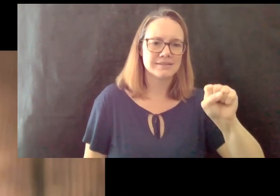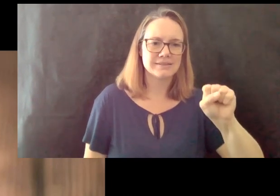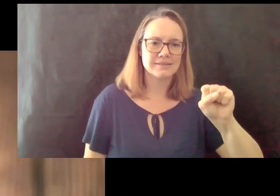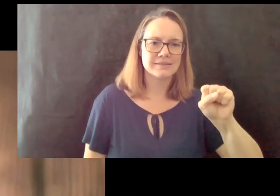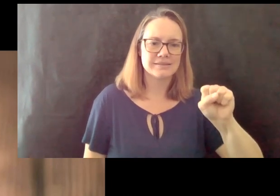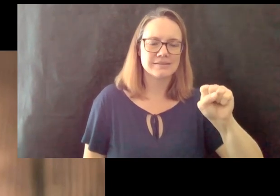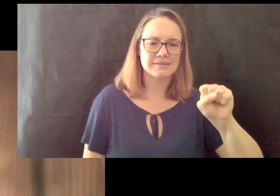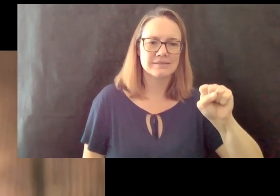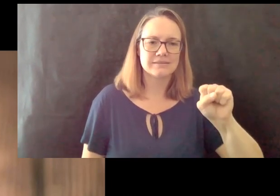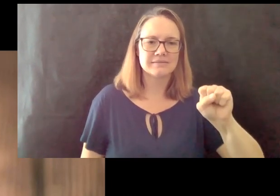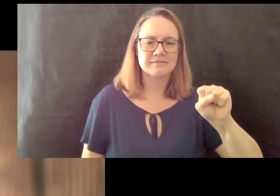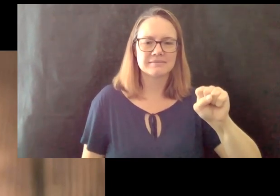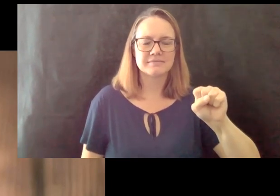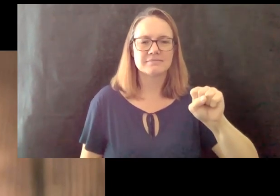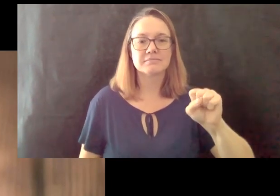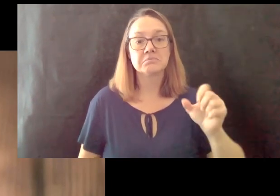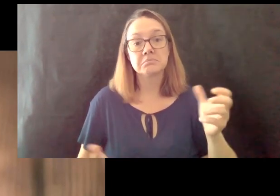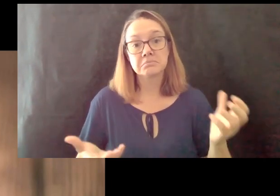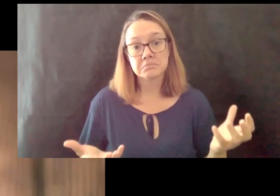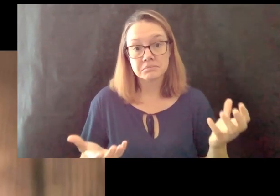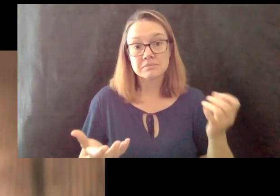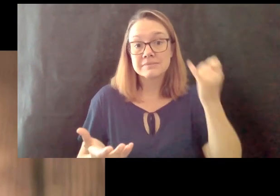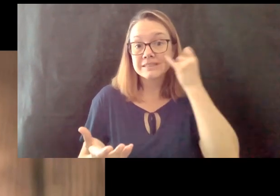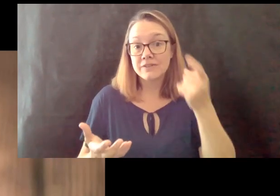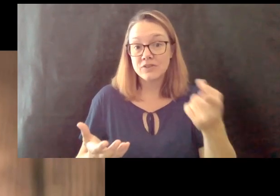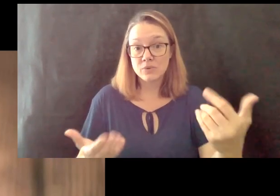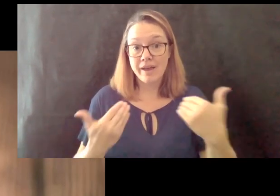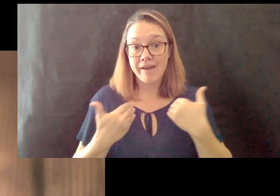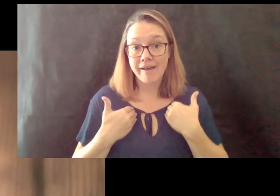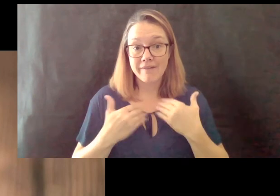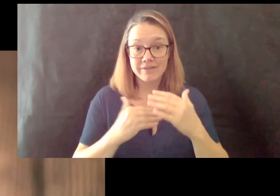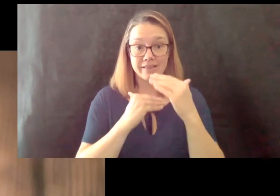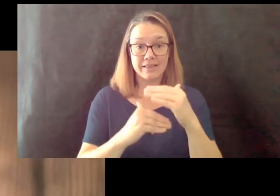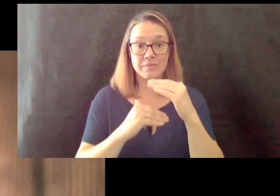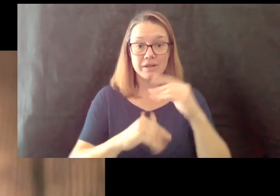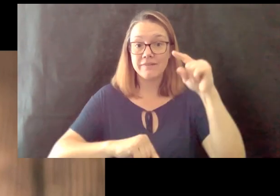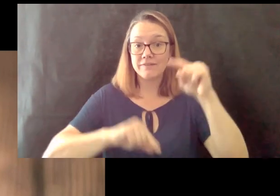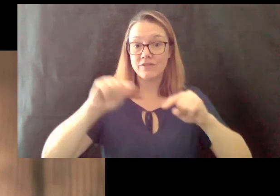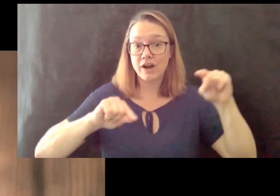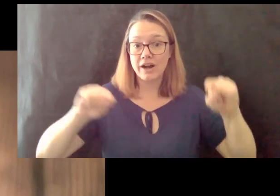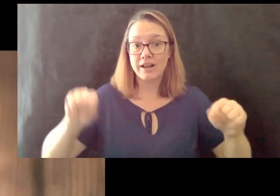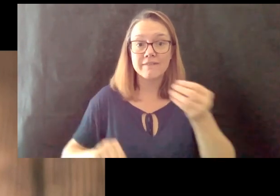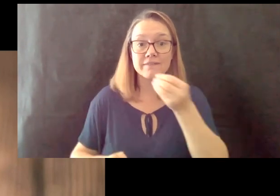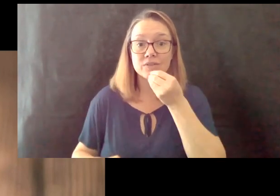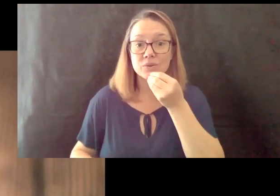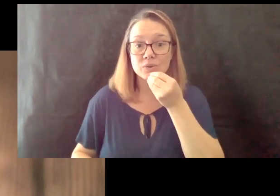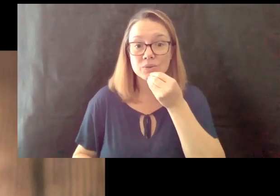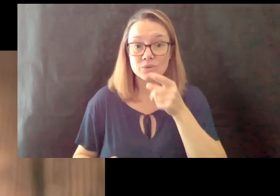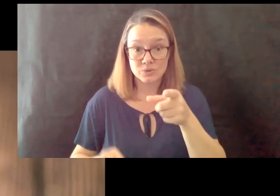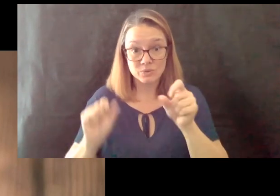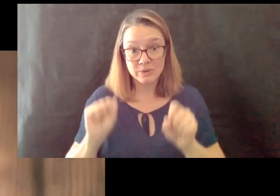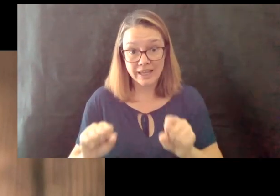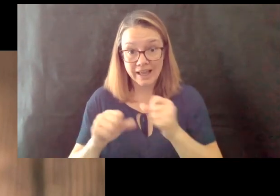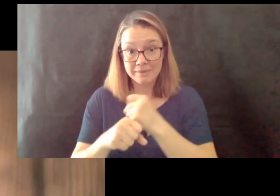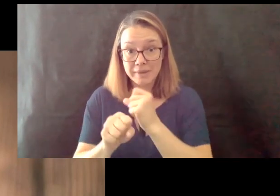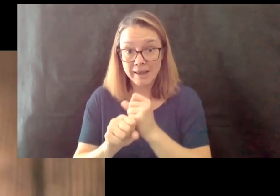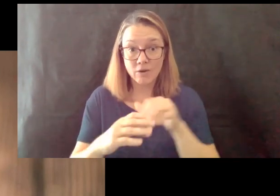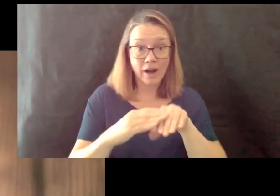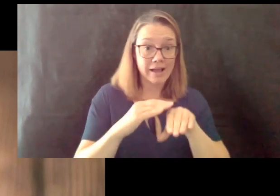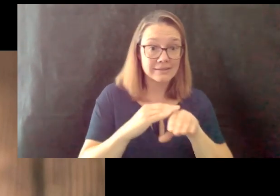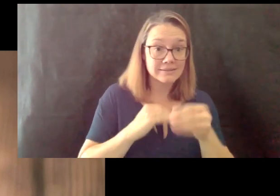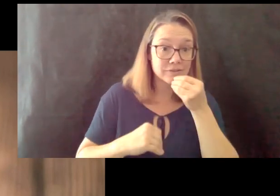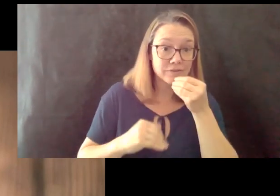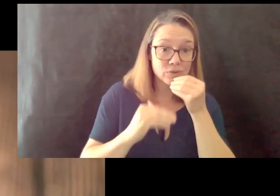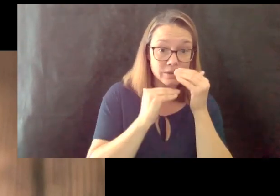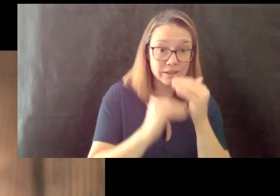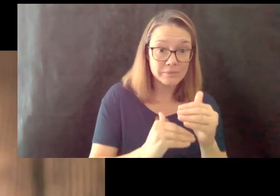And just because we have limited variety of foods that we can make